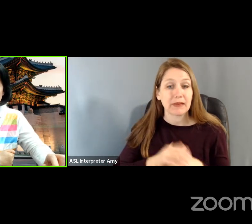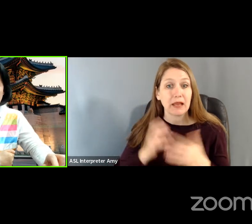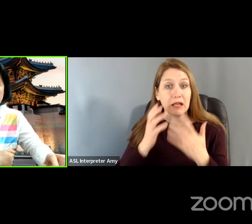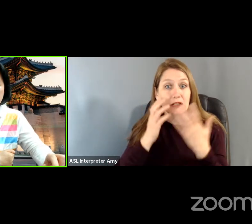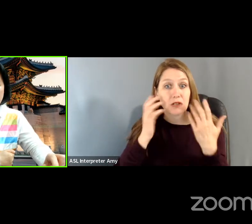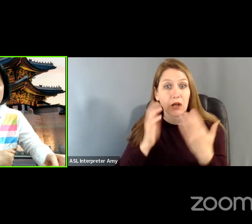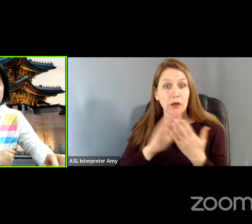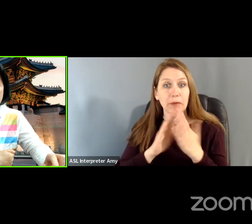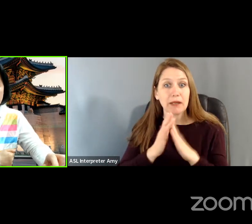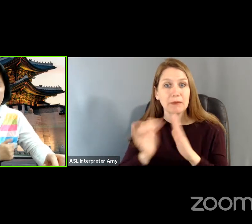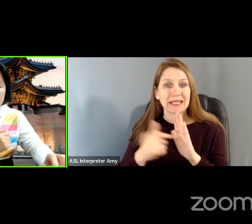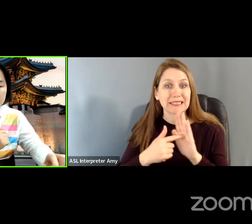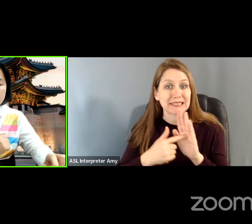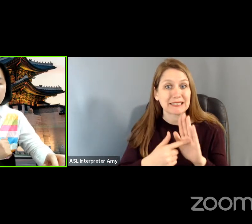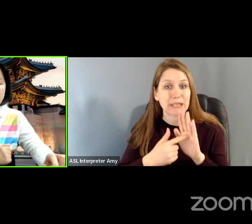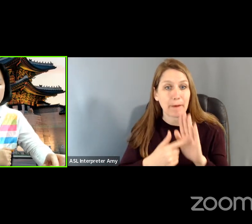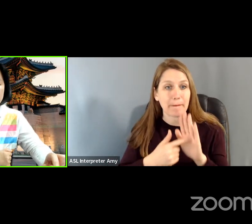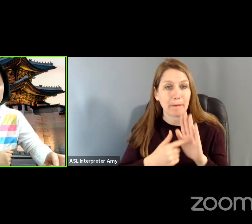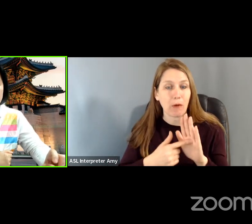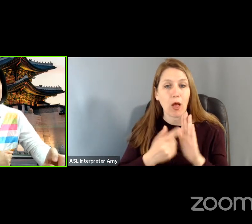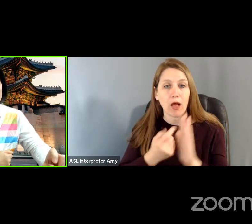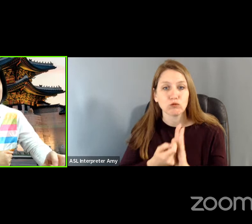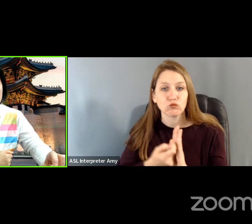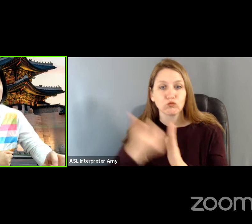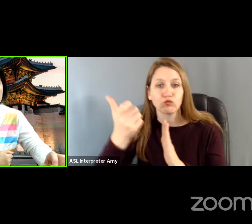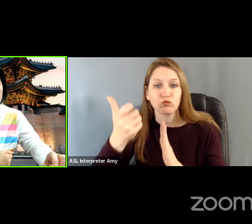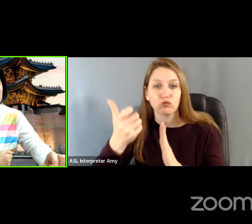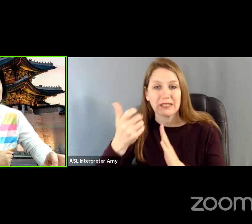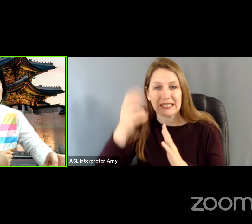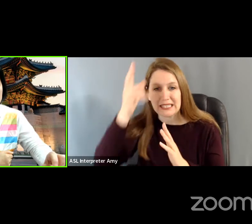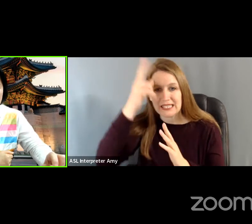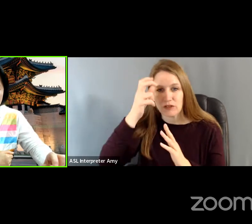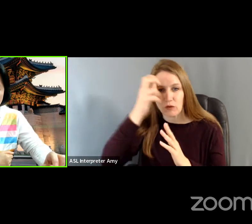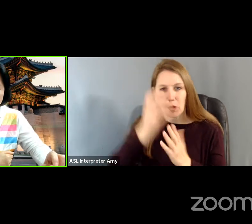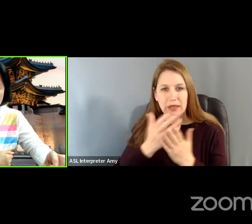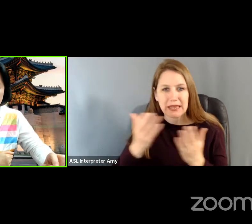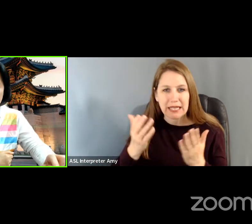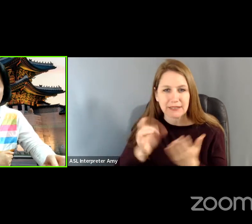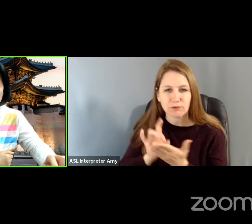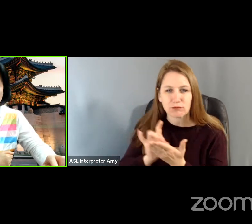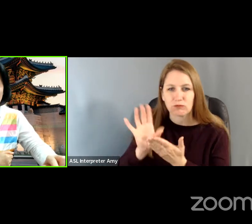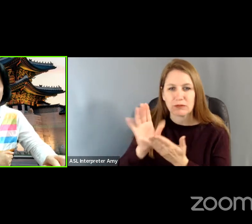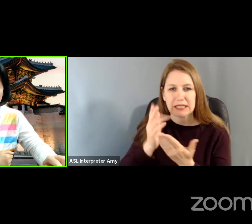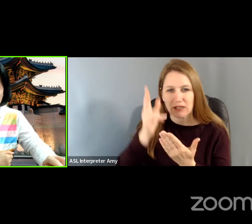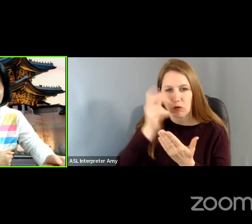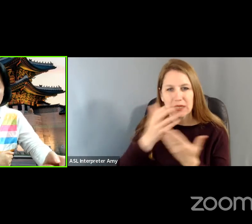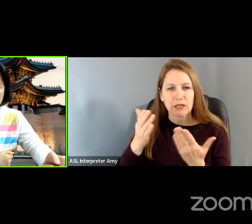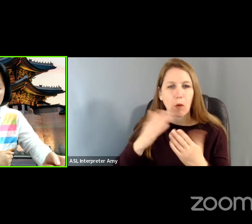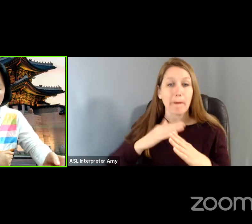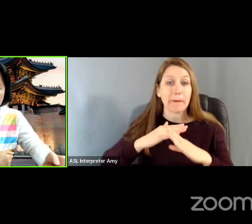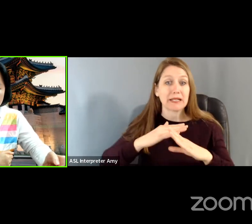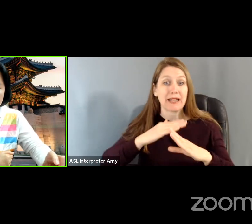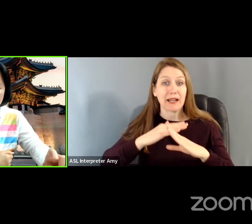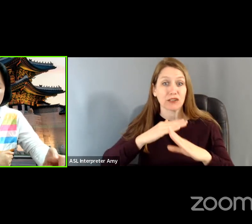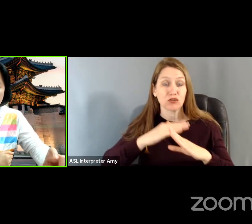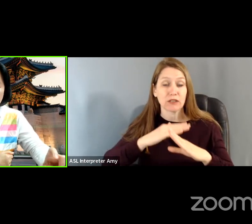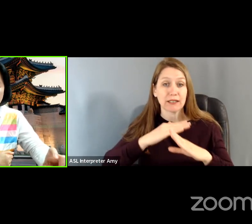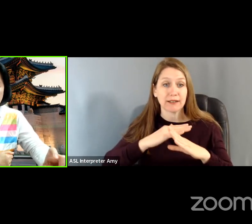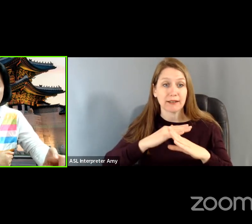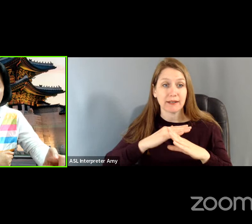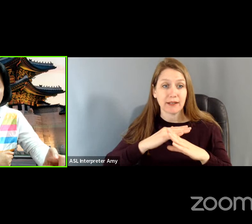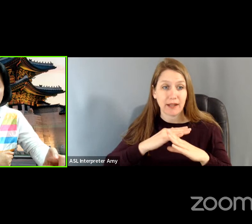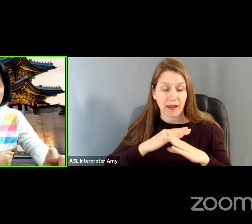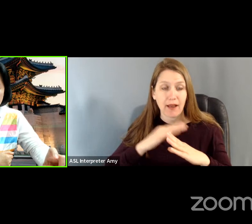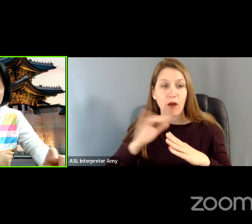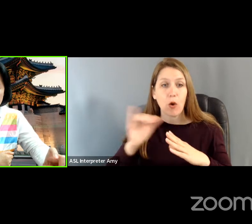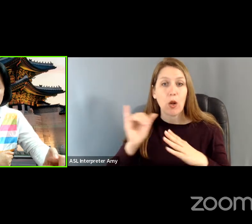of expelling evil things, a symbol of protection, a mountain god, and